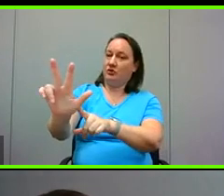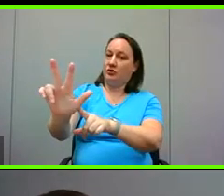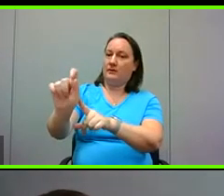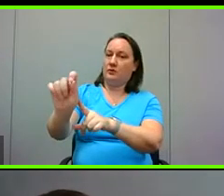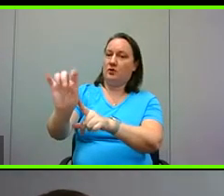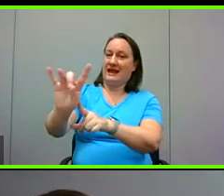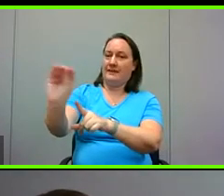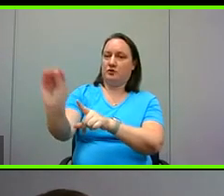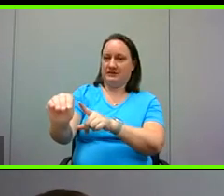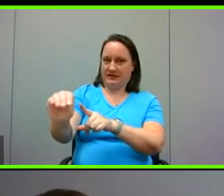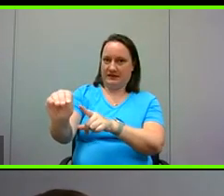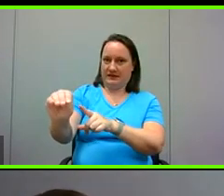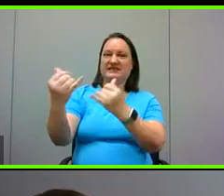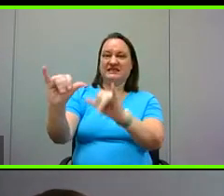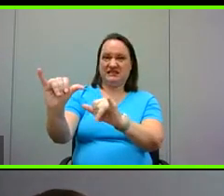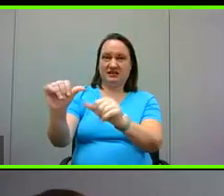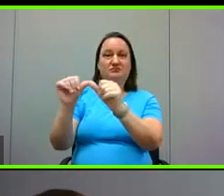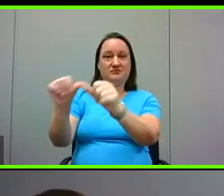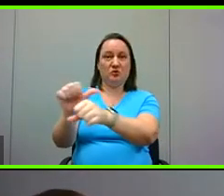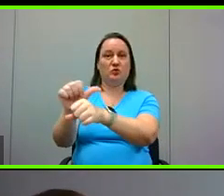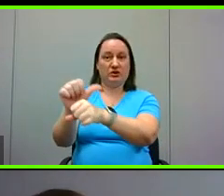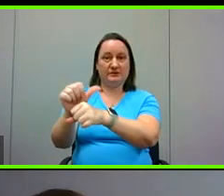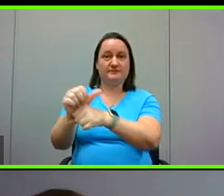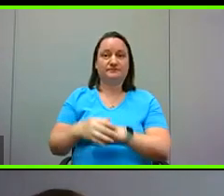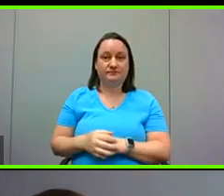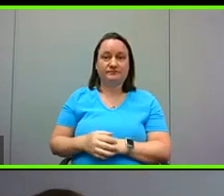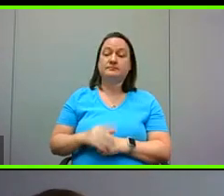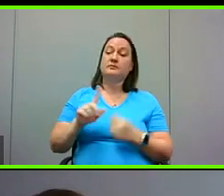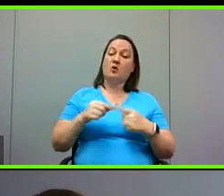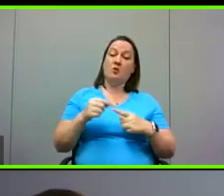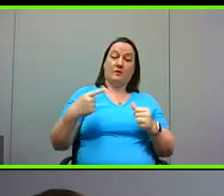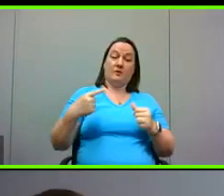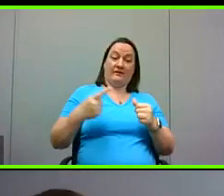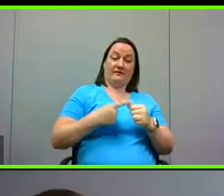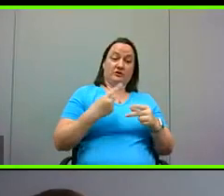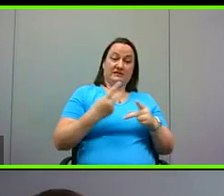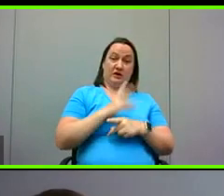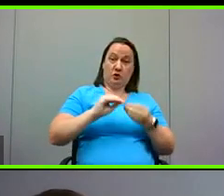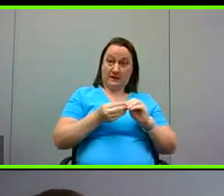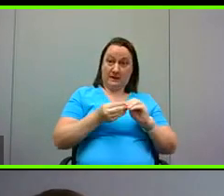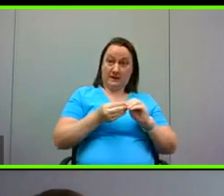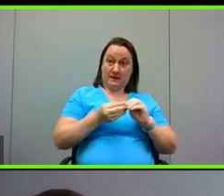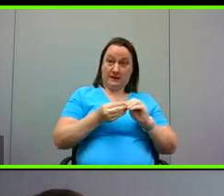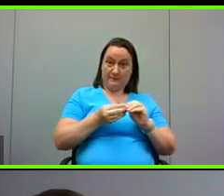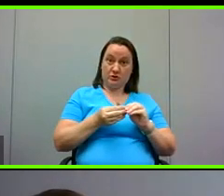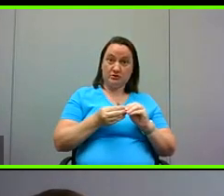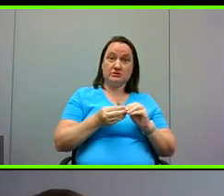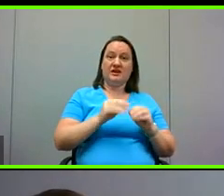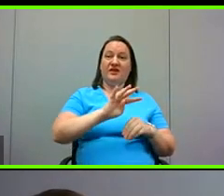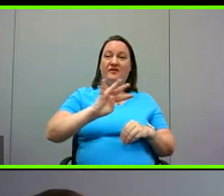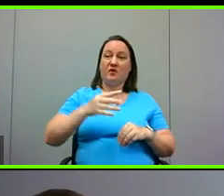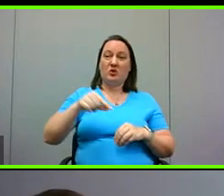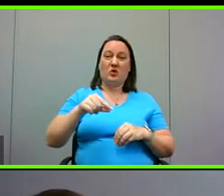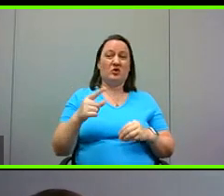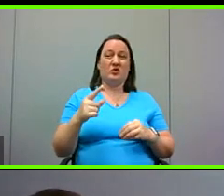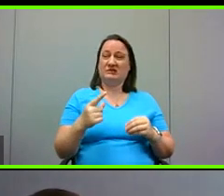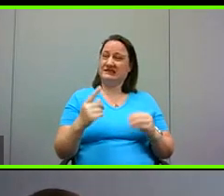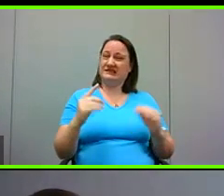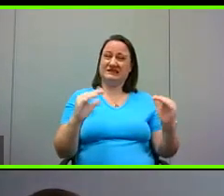first looked at that number, when Barbara first started doing the data for us, fourth quarter was not looking good at all. It was almost